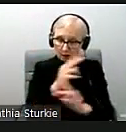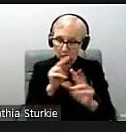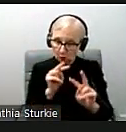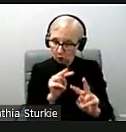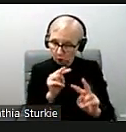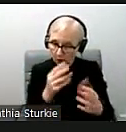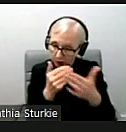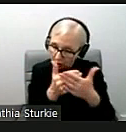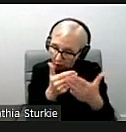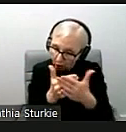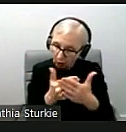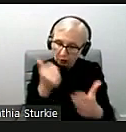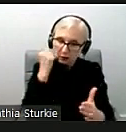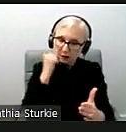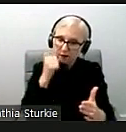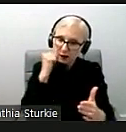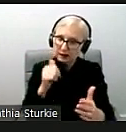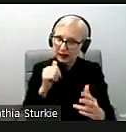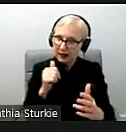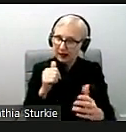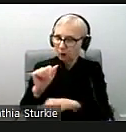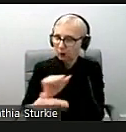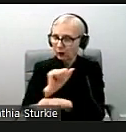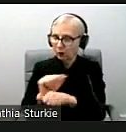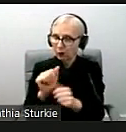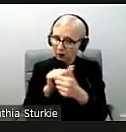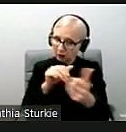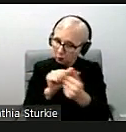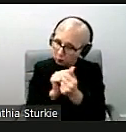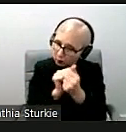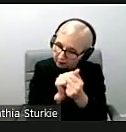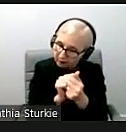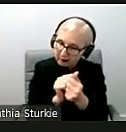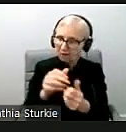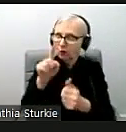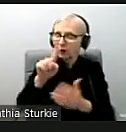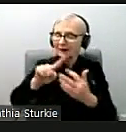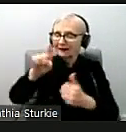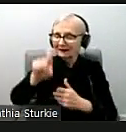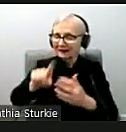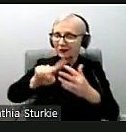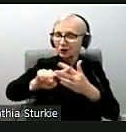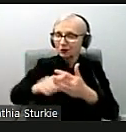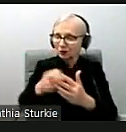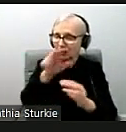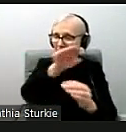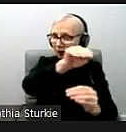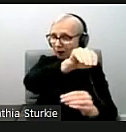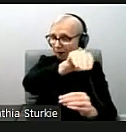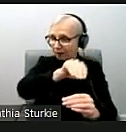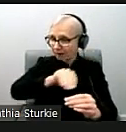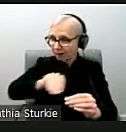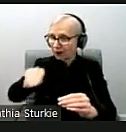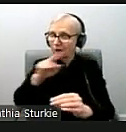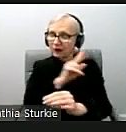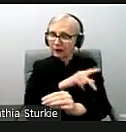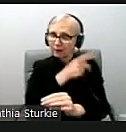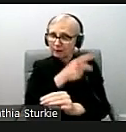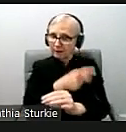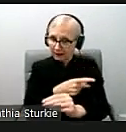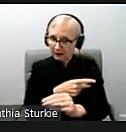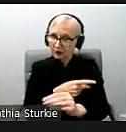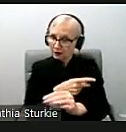are working closely with them. And if we do need to start moving patients, larger distances to take advantage of every bed